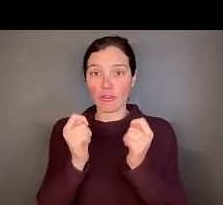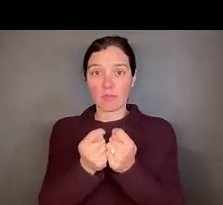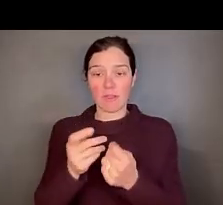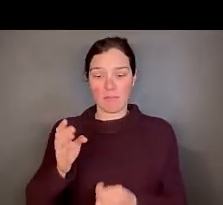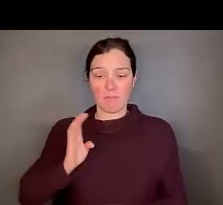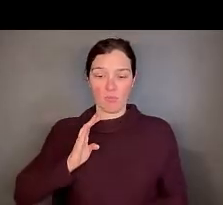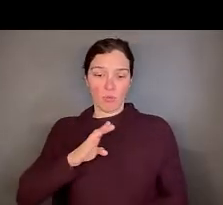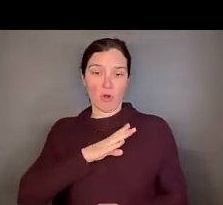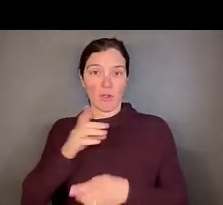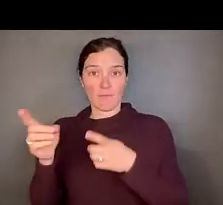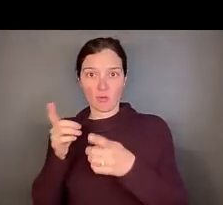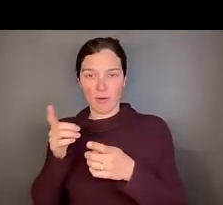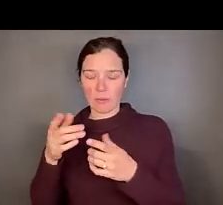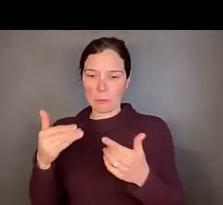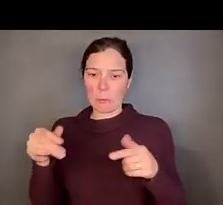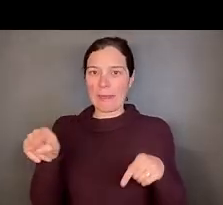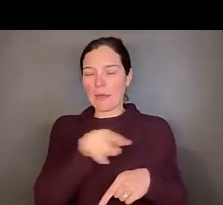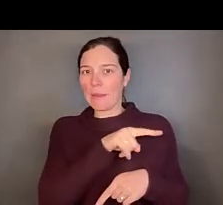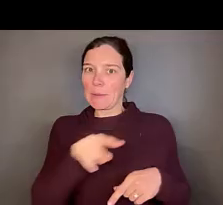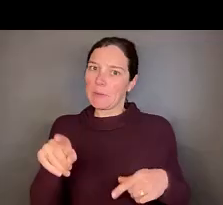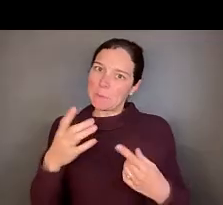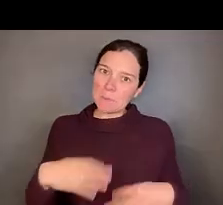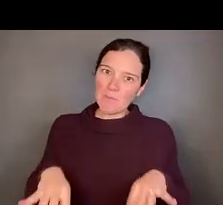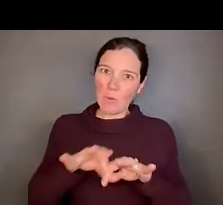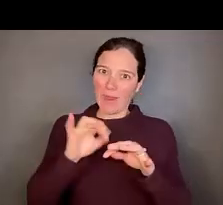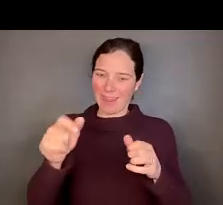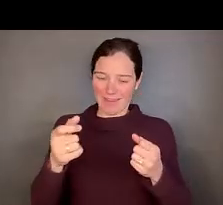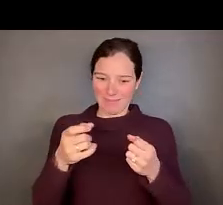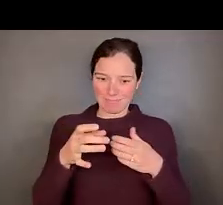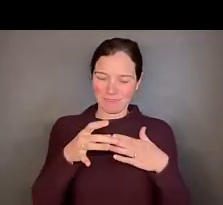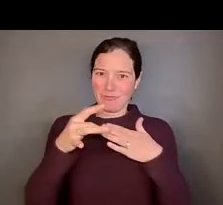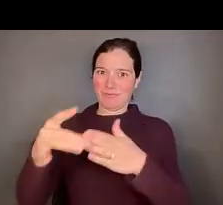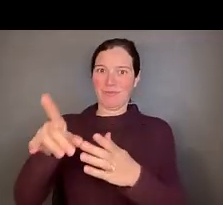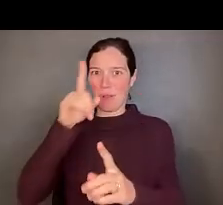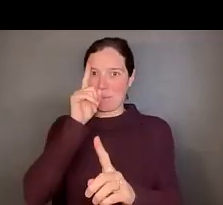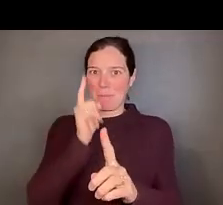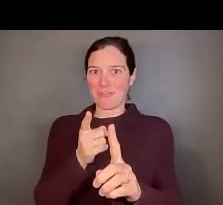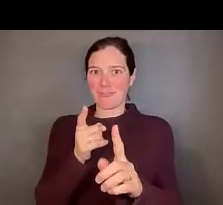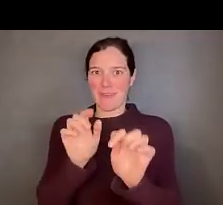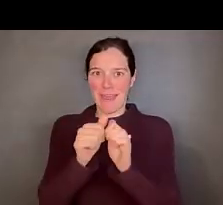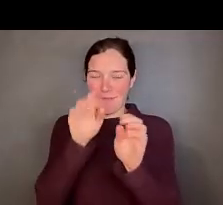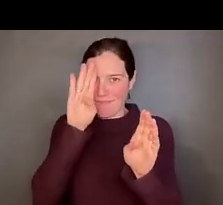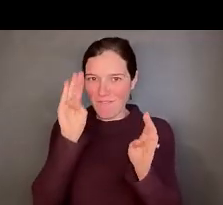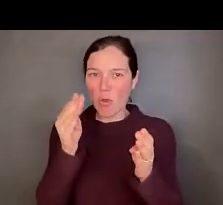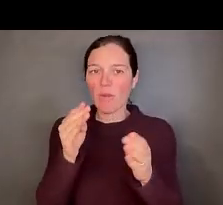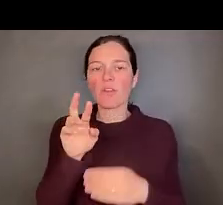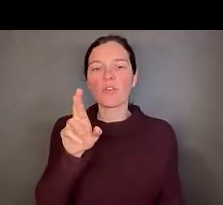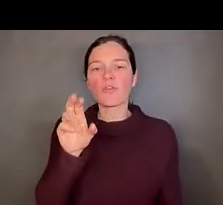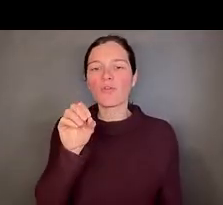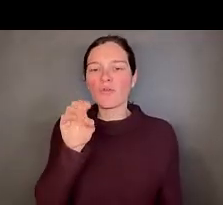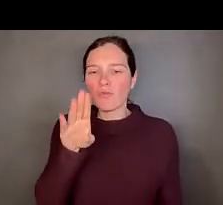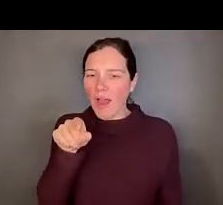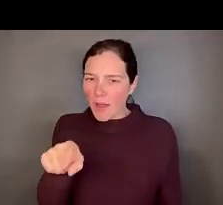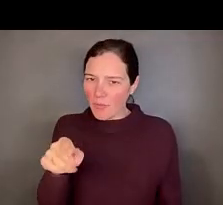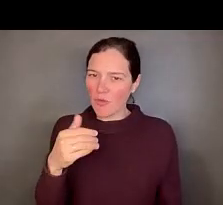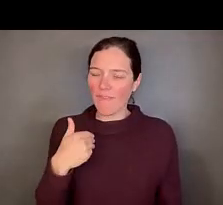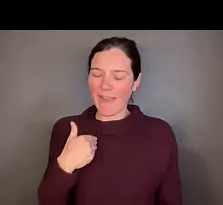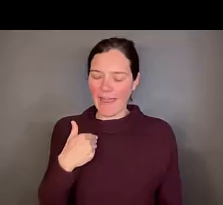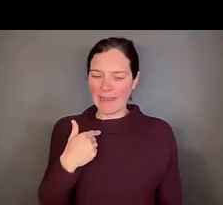directors of hospitals is so important. It drives who you are and what you do and how you focus. So Rob, you've had a